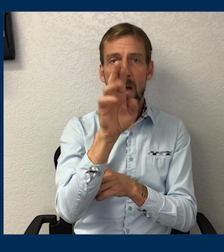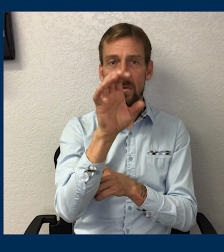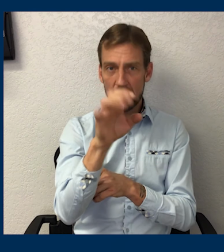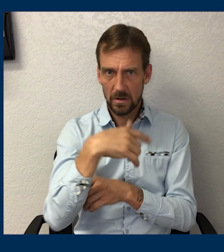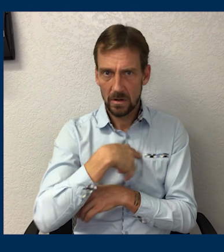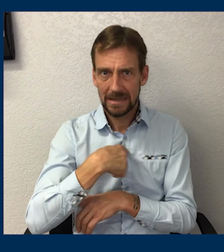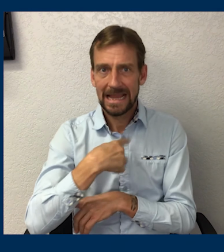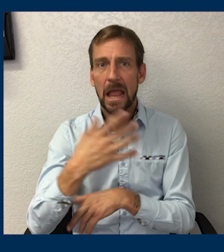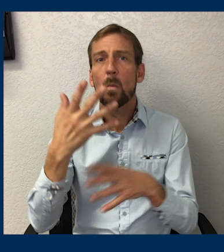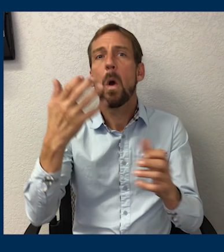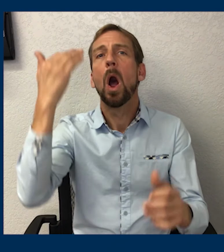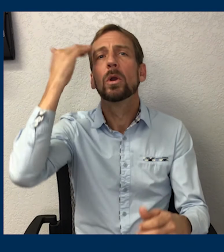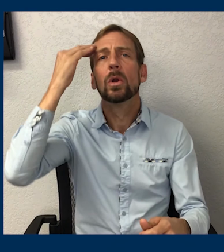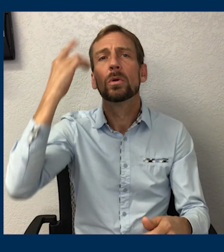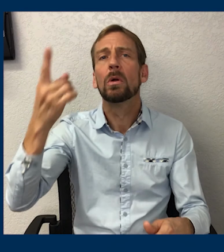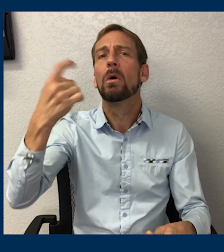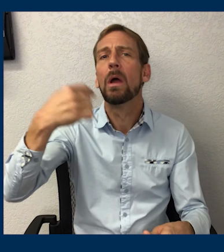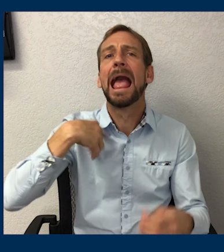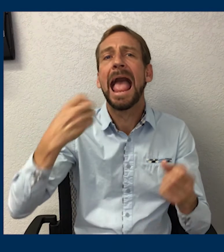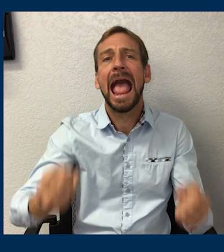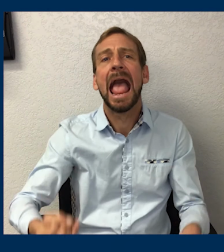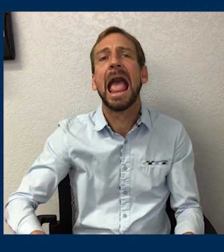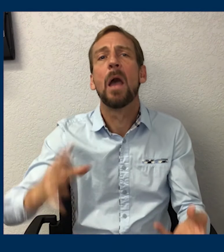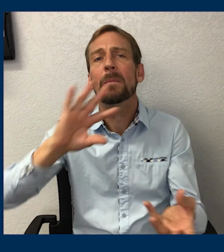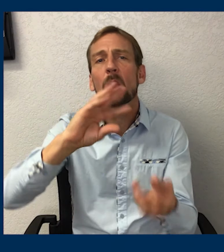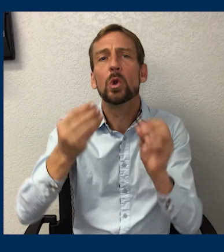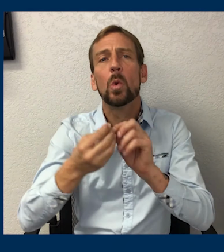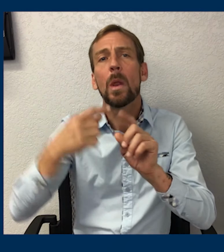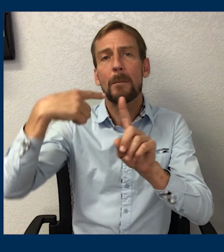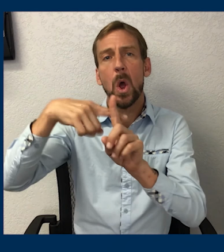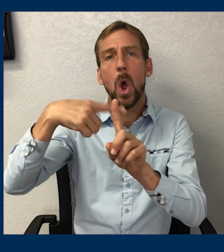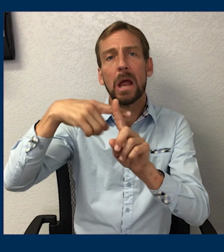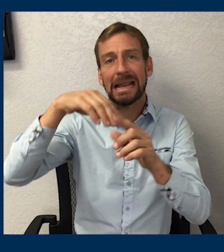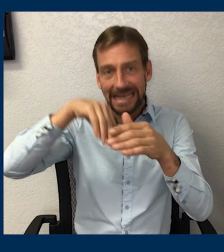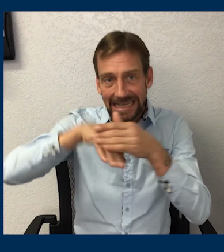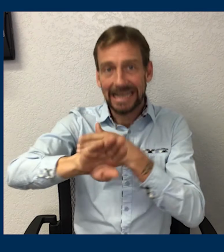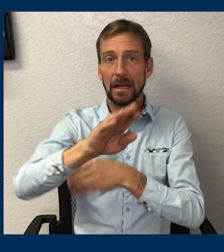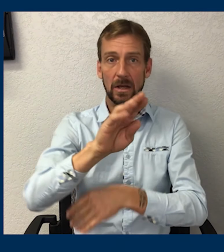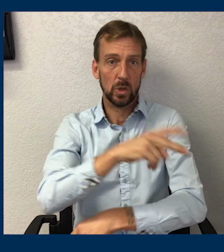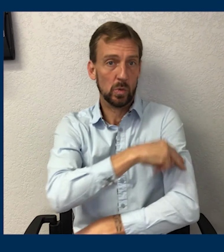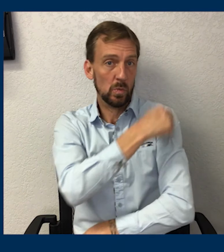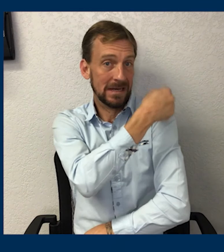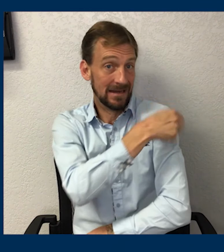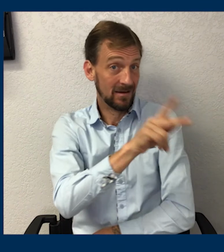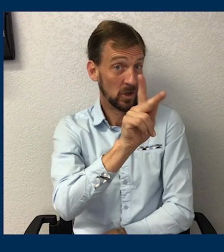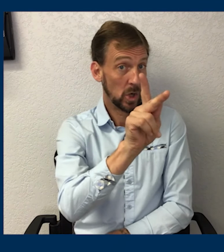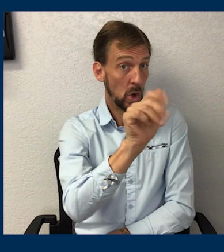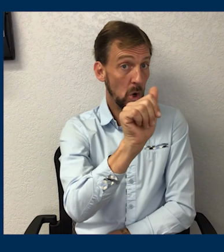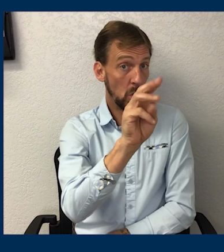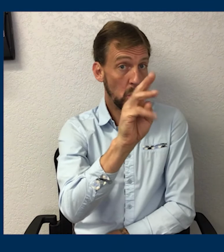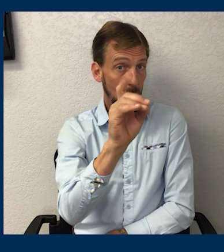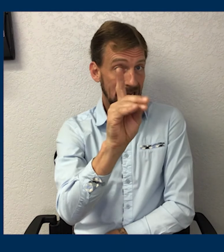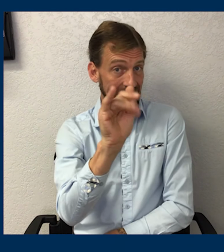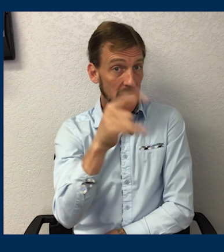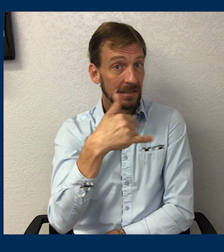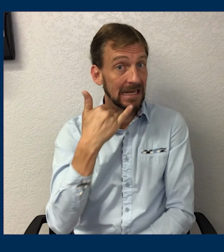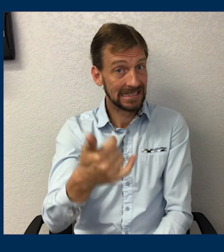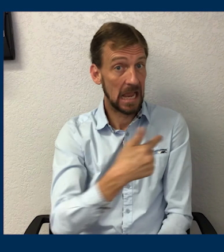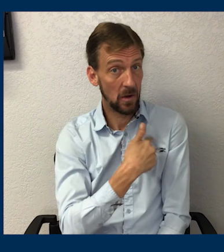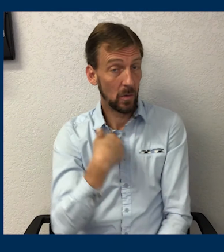total positive cases have been admitted to Kaweah Delta since the beginning. And we are, just like we're celebrating